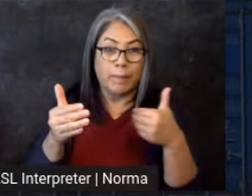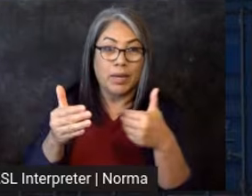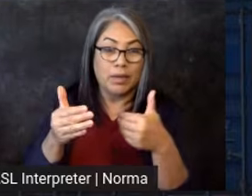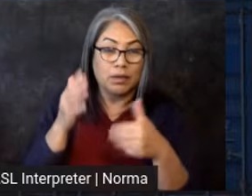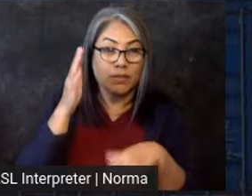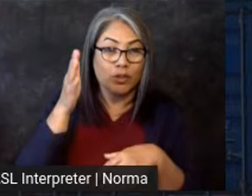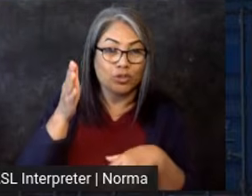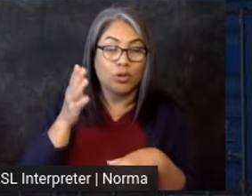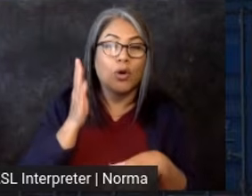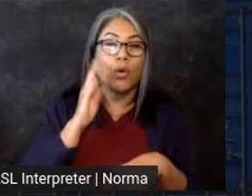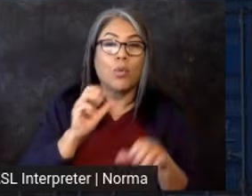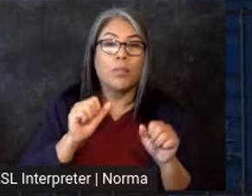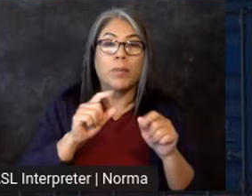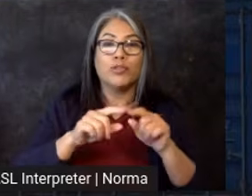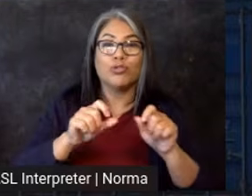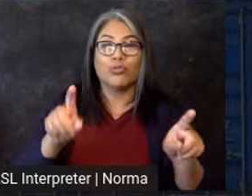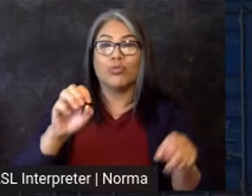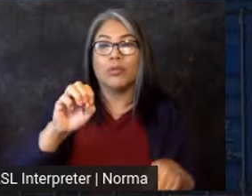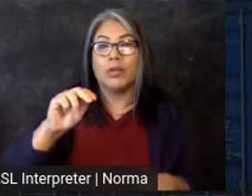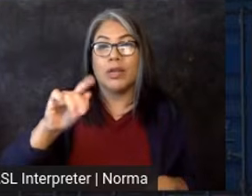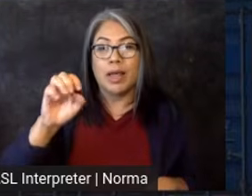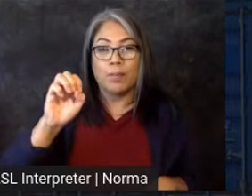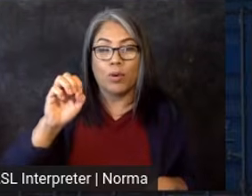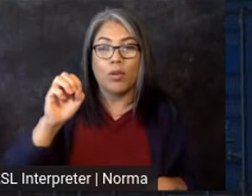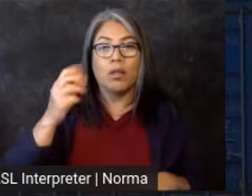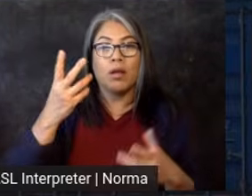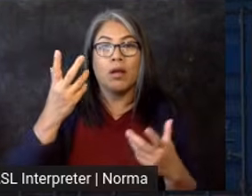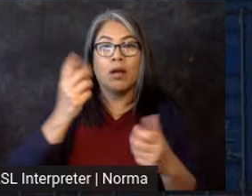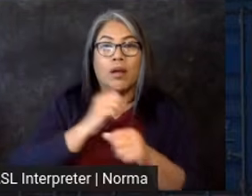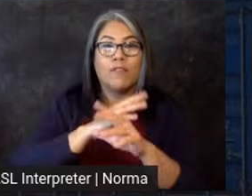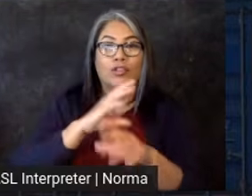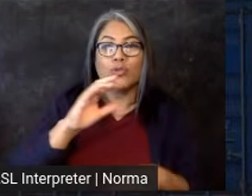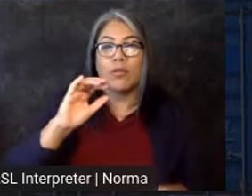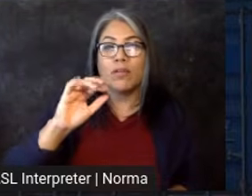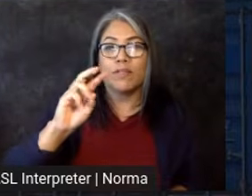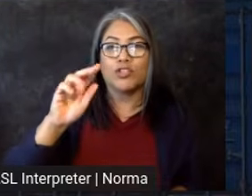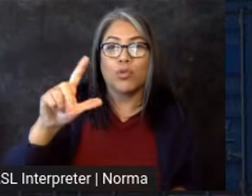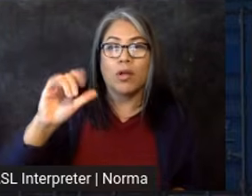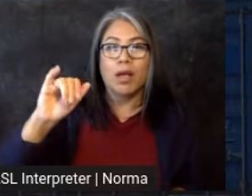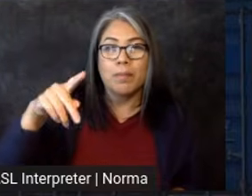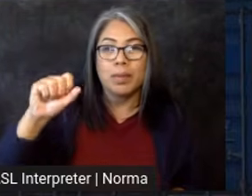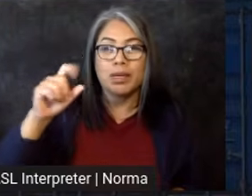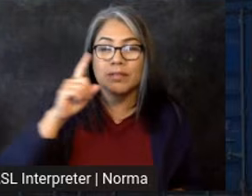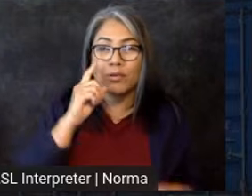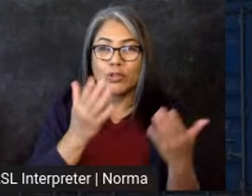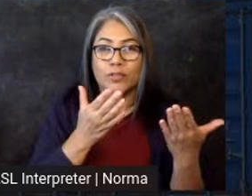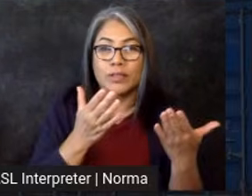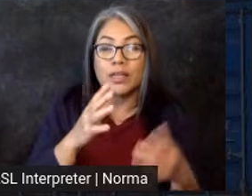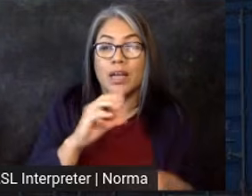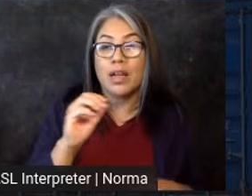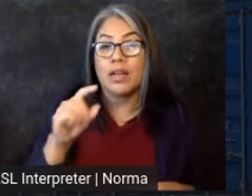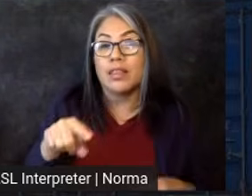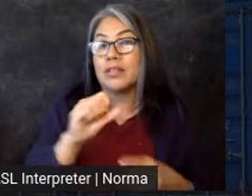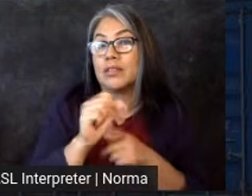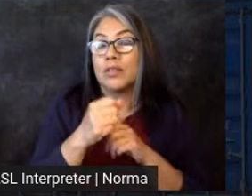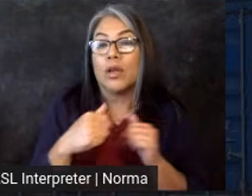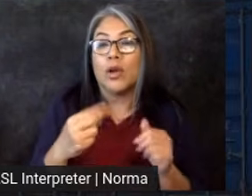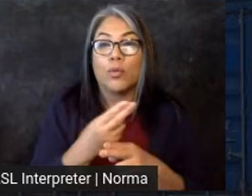be enabling virtual IPs for services of type load balancer. And in this case, we're using